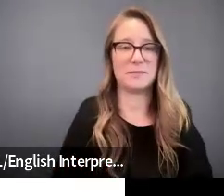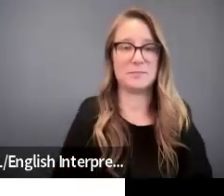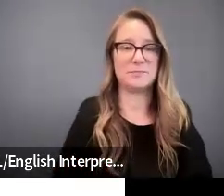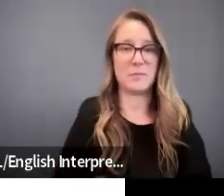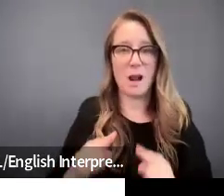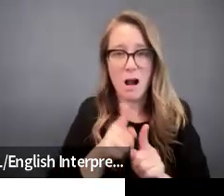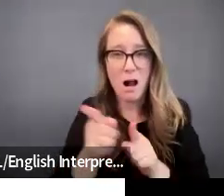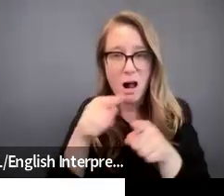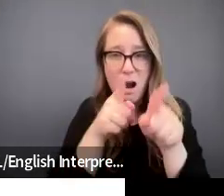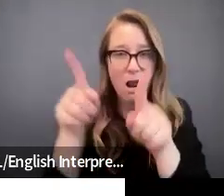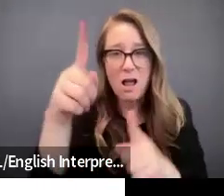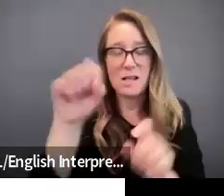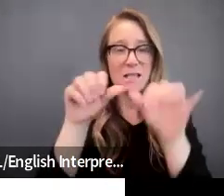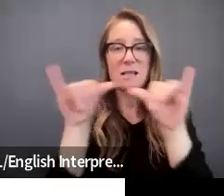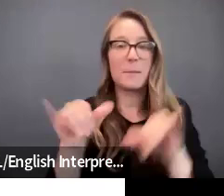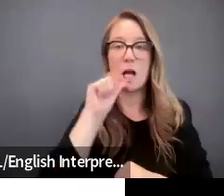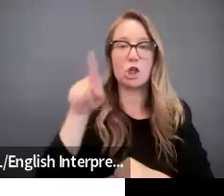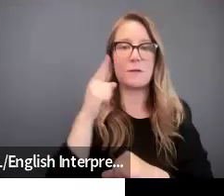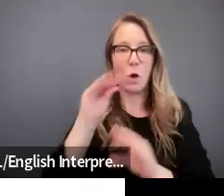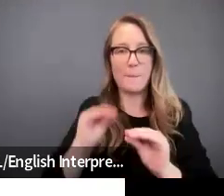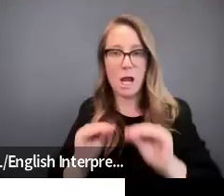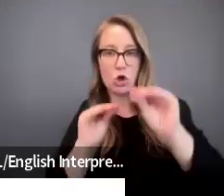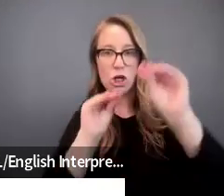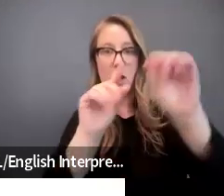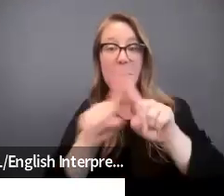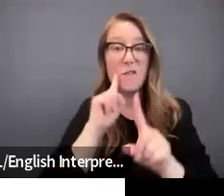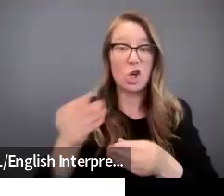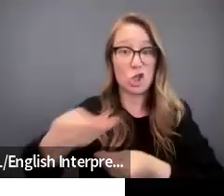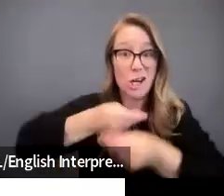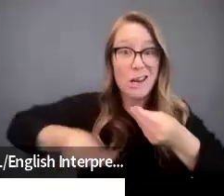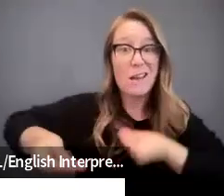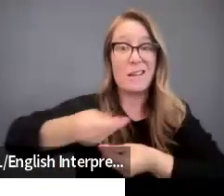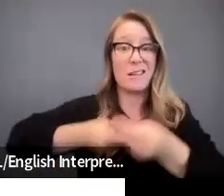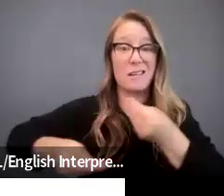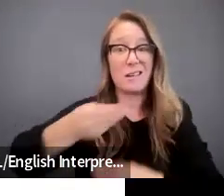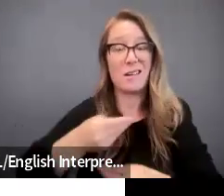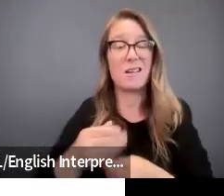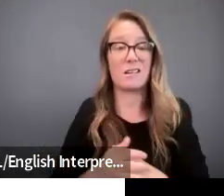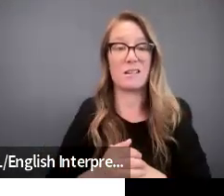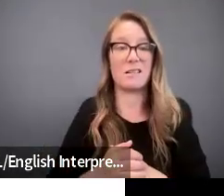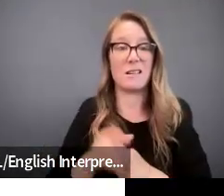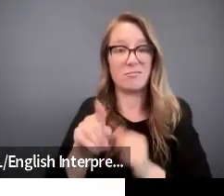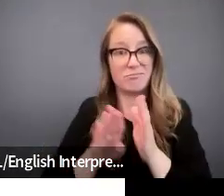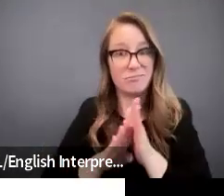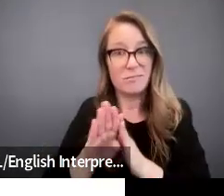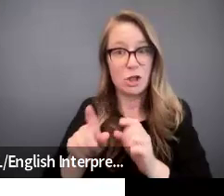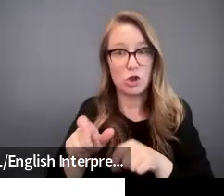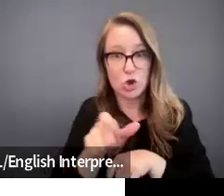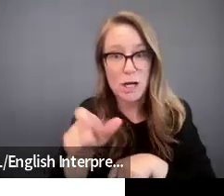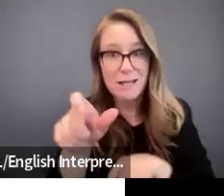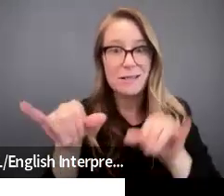These trail systems were not just for migration, but they were for trading. So much so that they formed trail systems